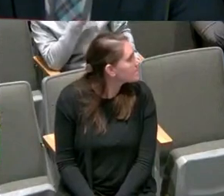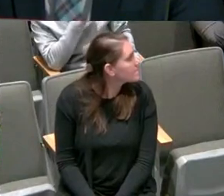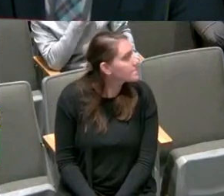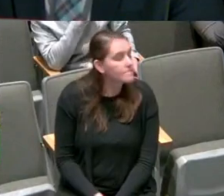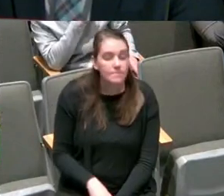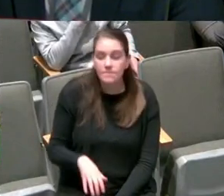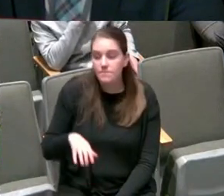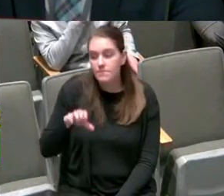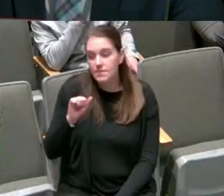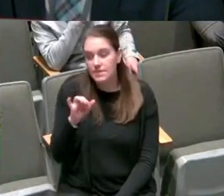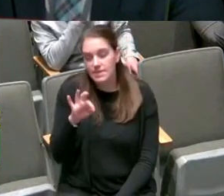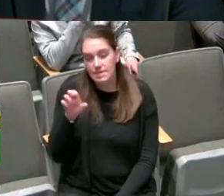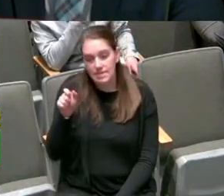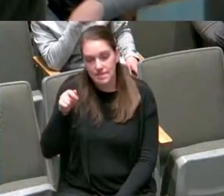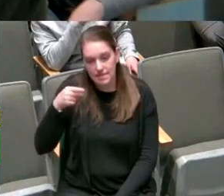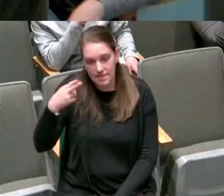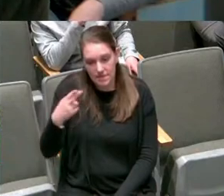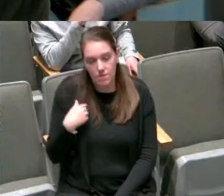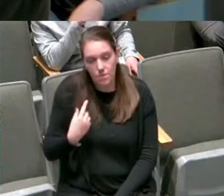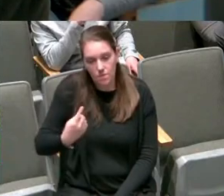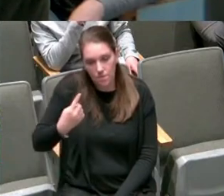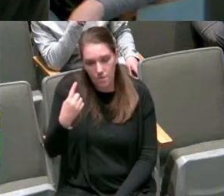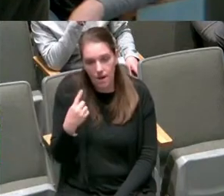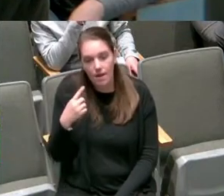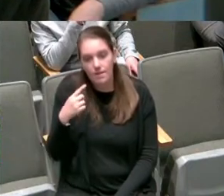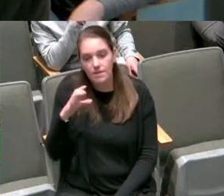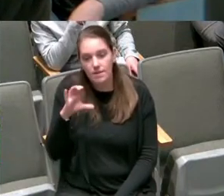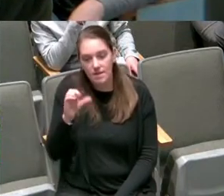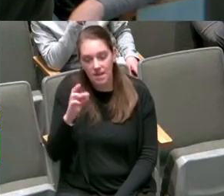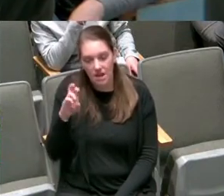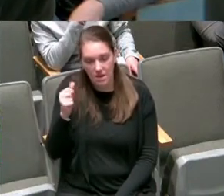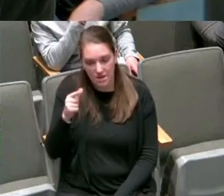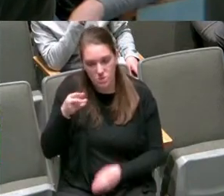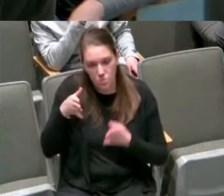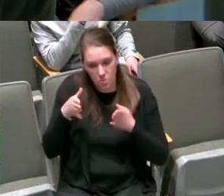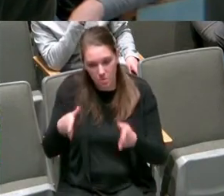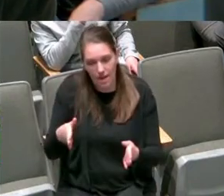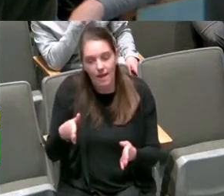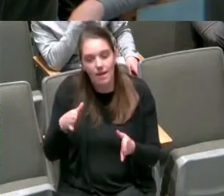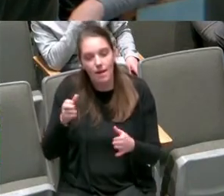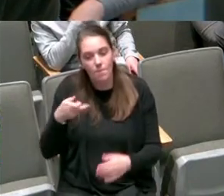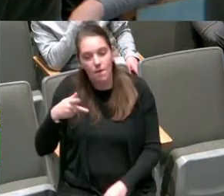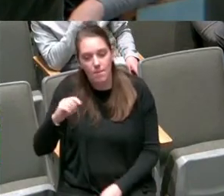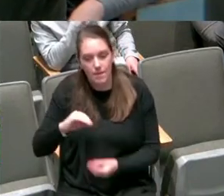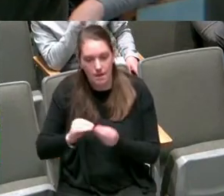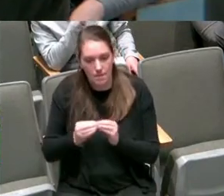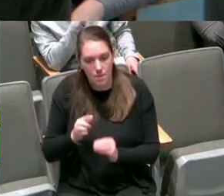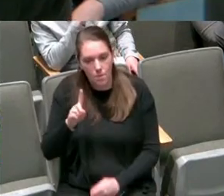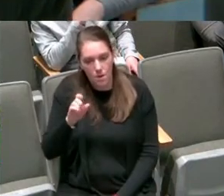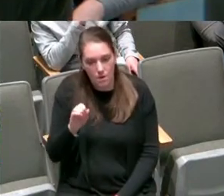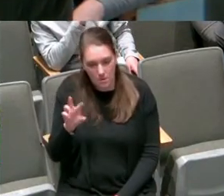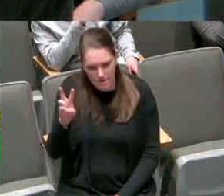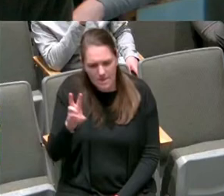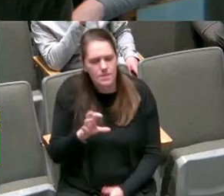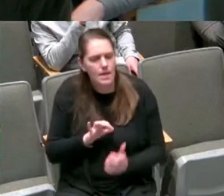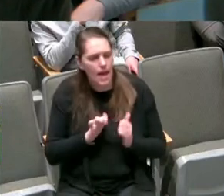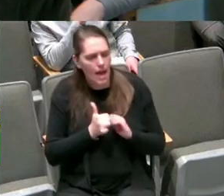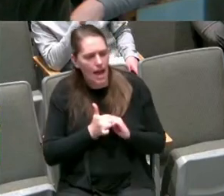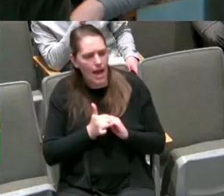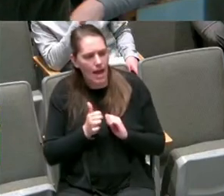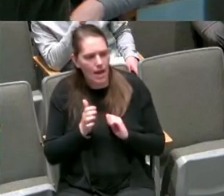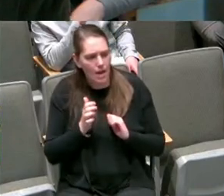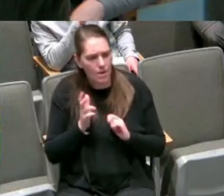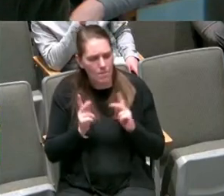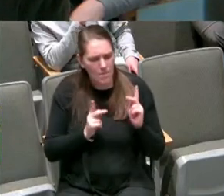one revolutionary Way Apartment number 106. per pupil expenditure is